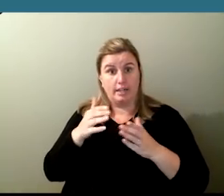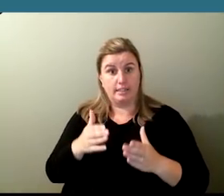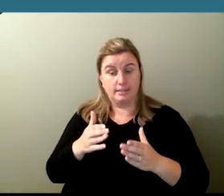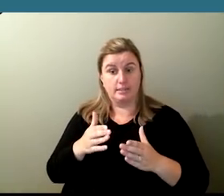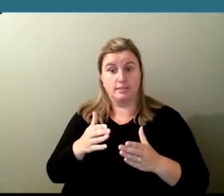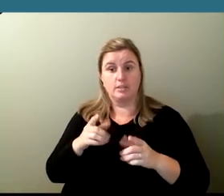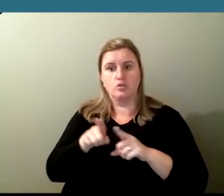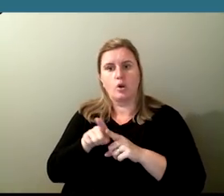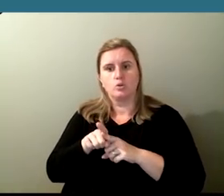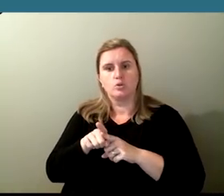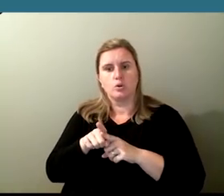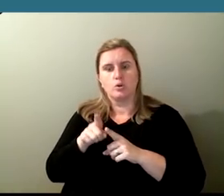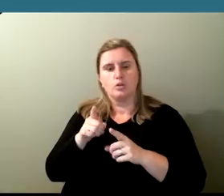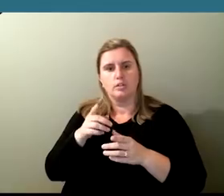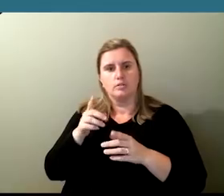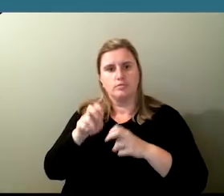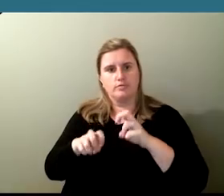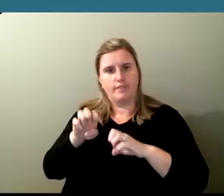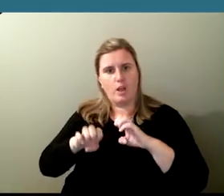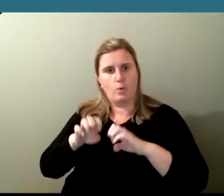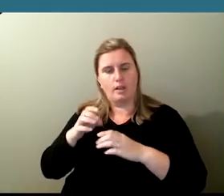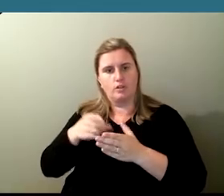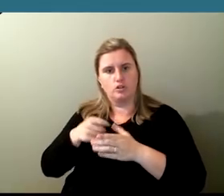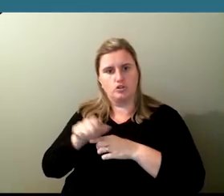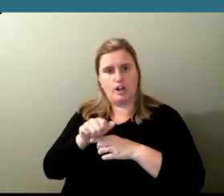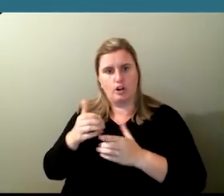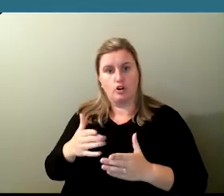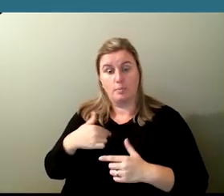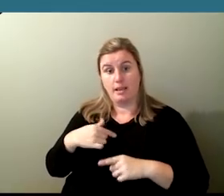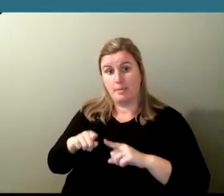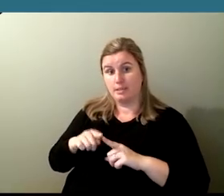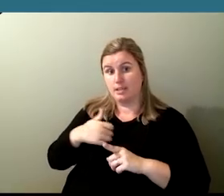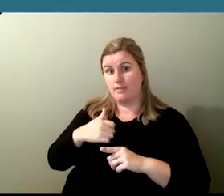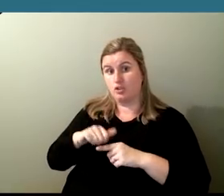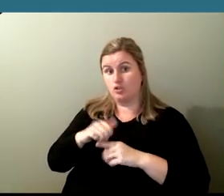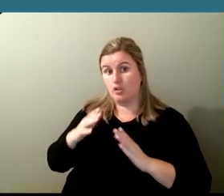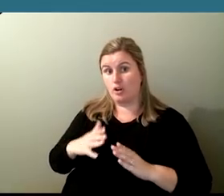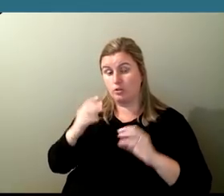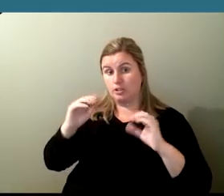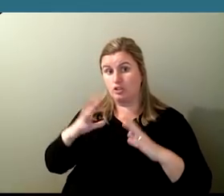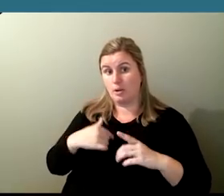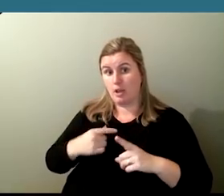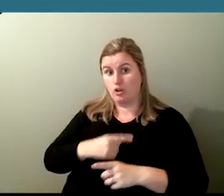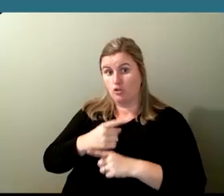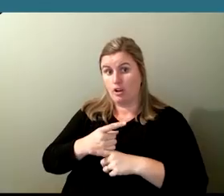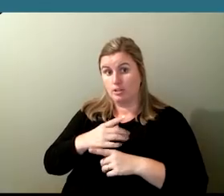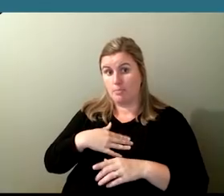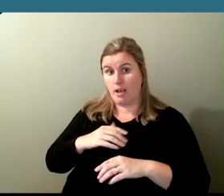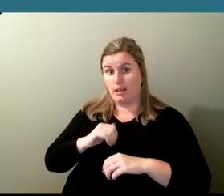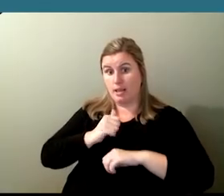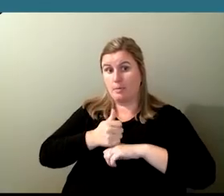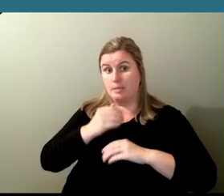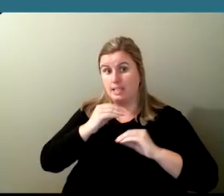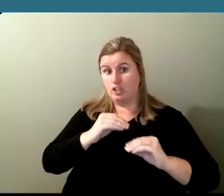also important to evaluate the fidelity of the trainer. I myself as a trainer, as a teacher, am I correct in my implementation